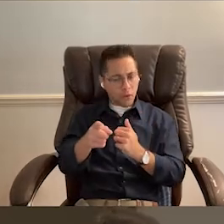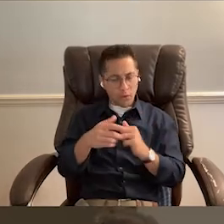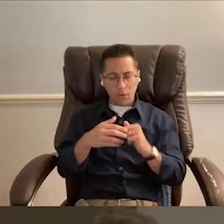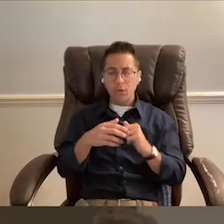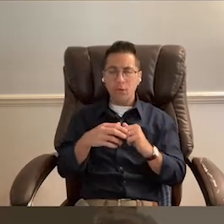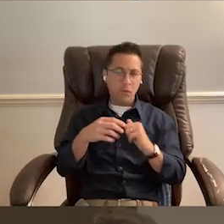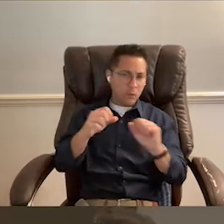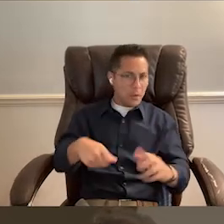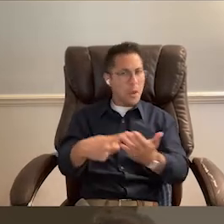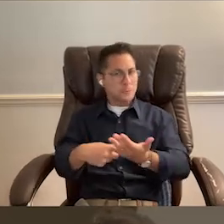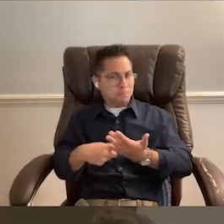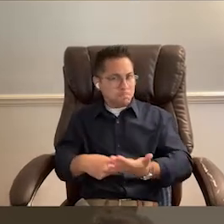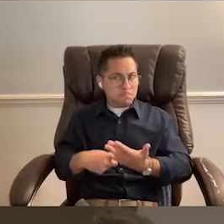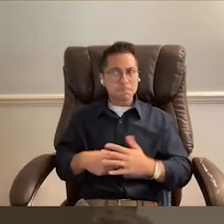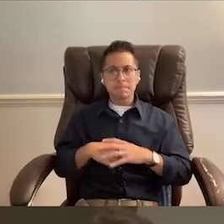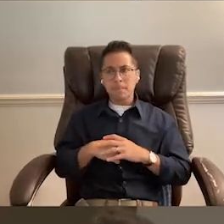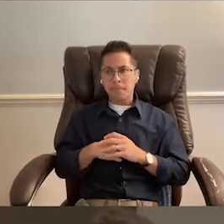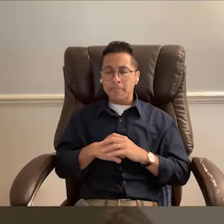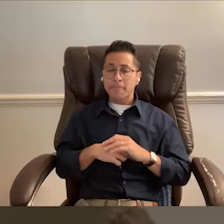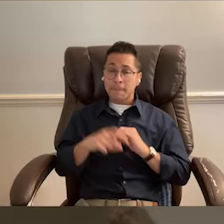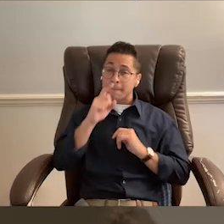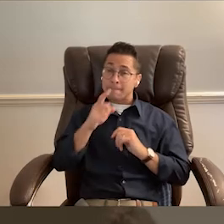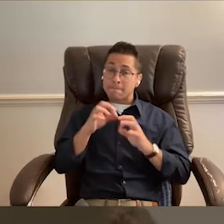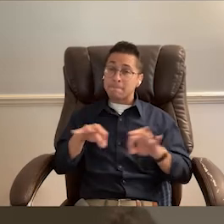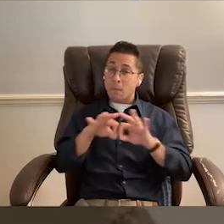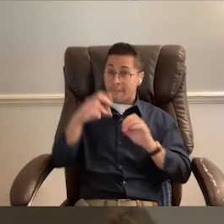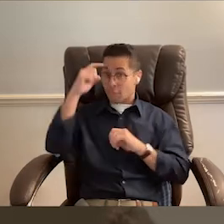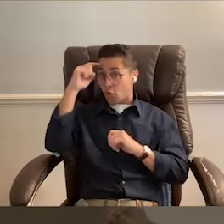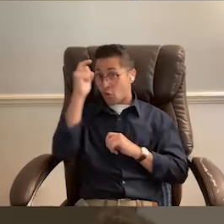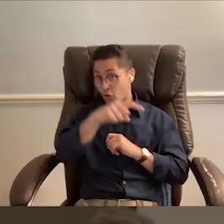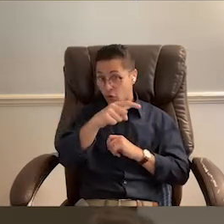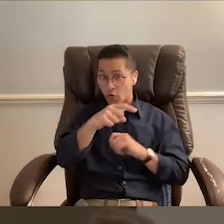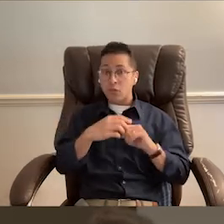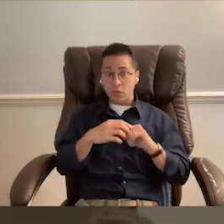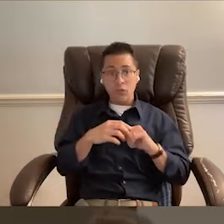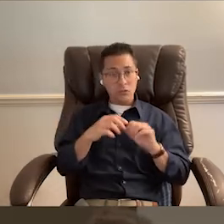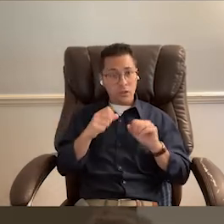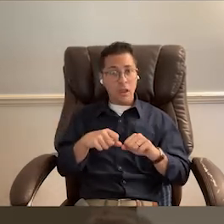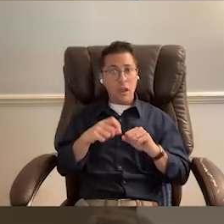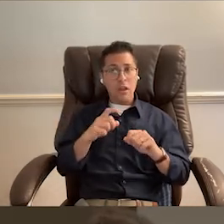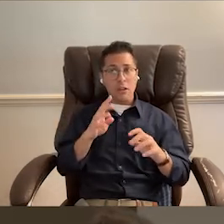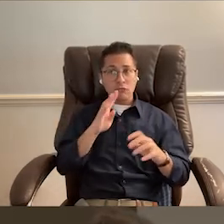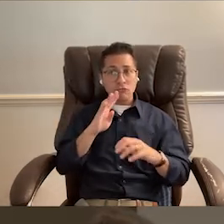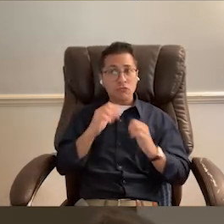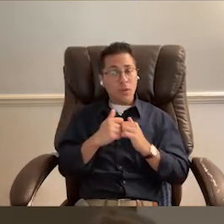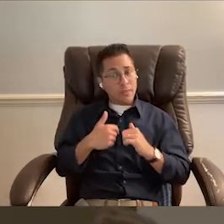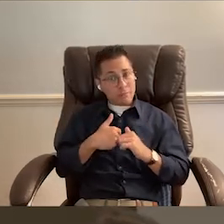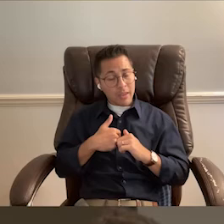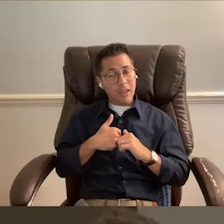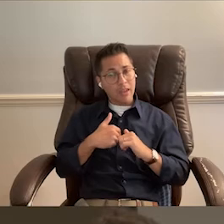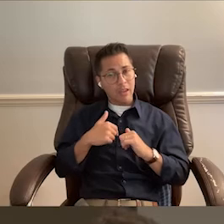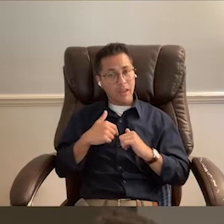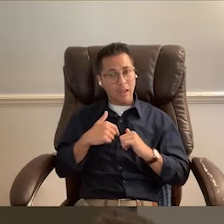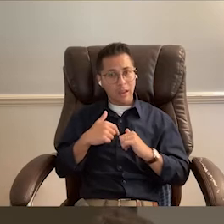more on how to talk to her about it, and then we could talk. And so it was really important